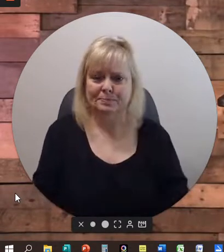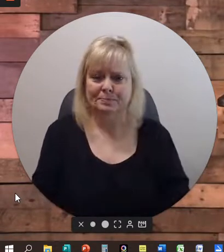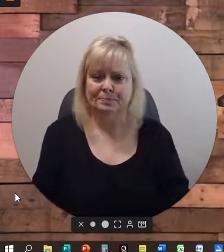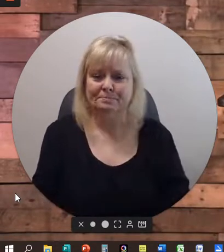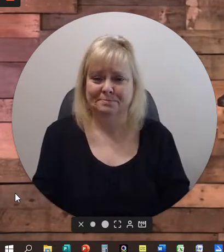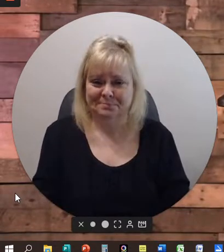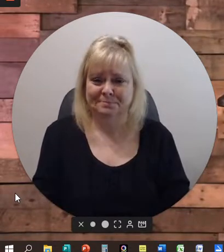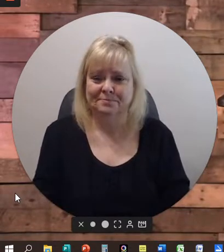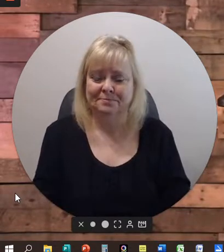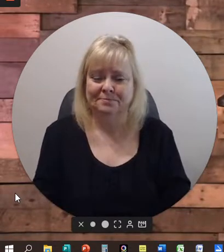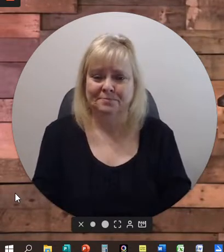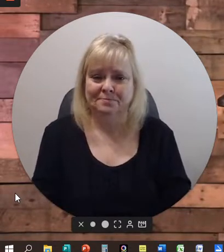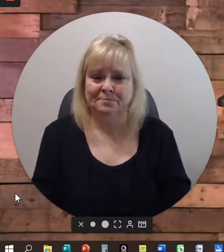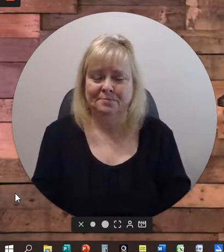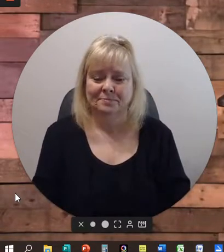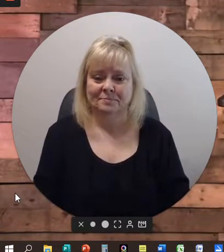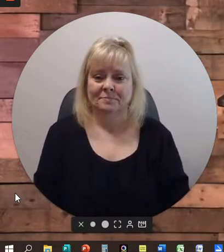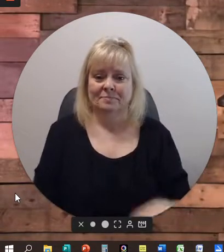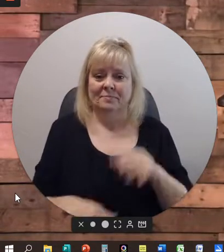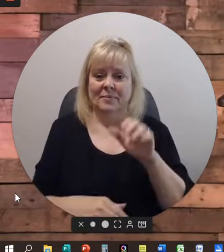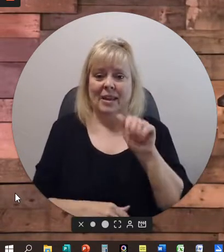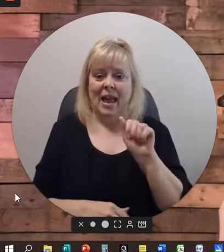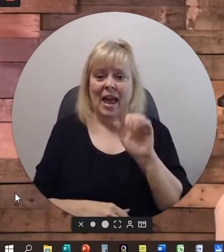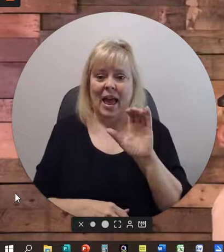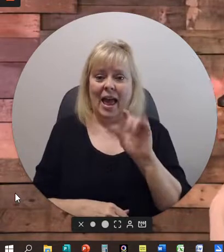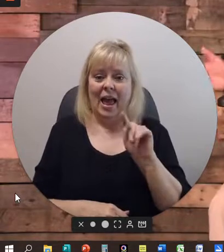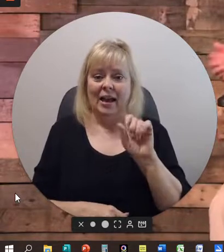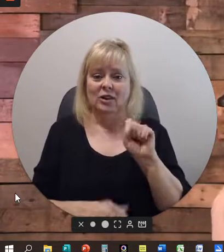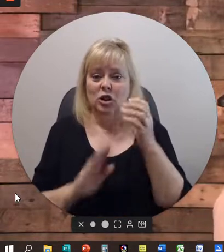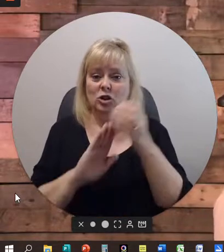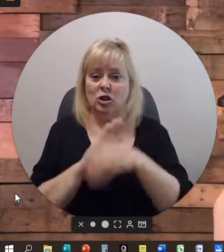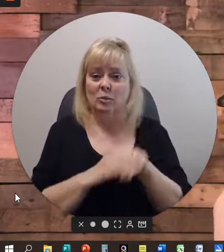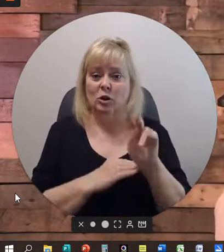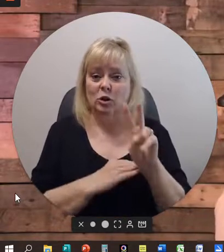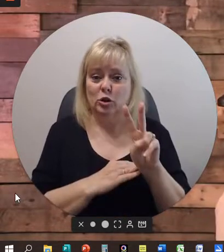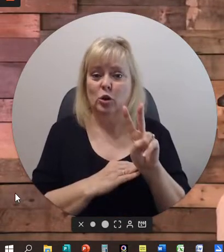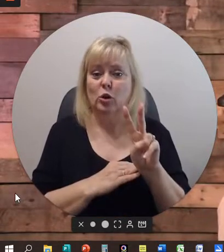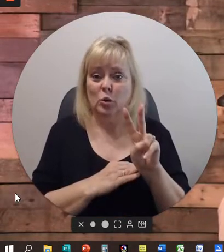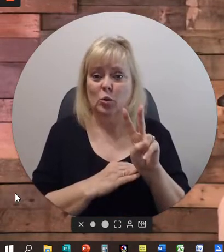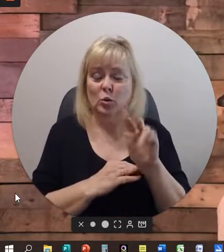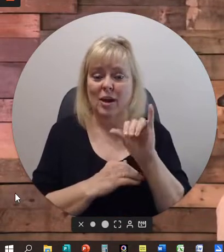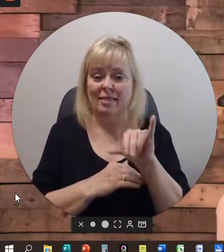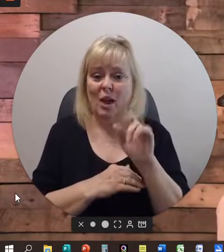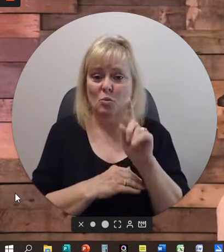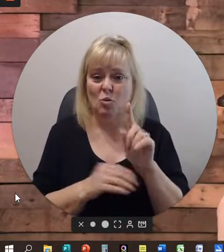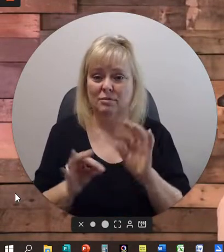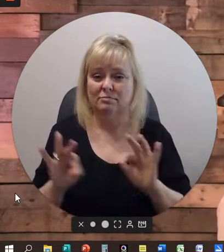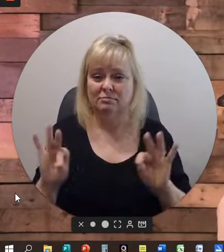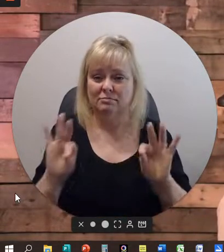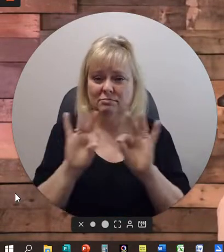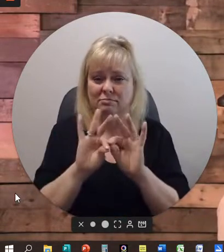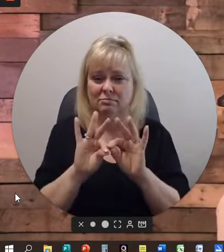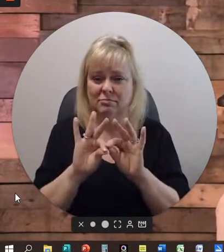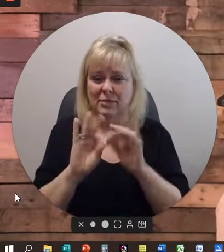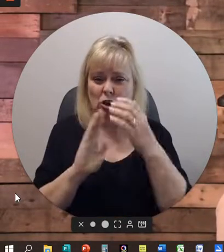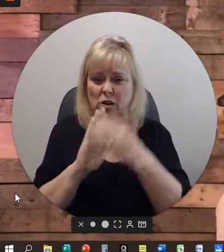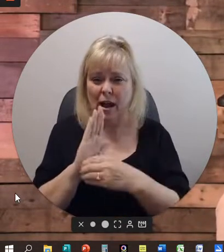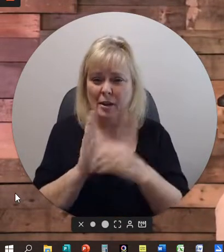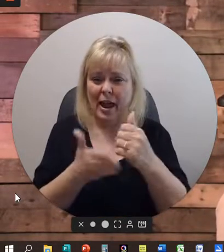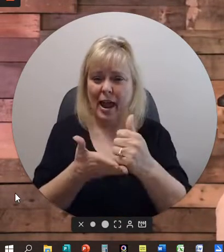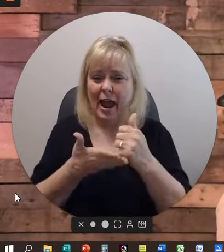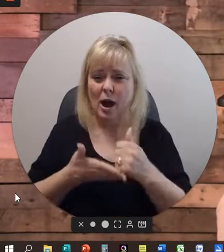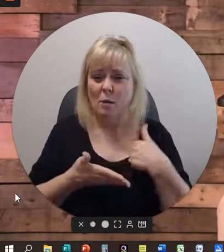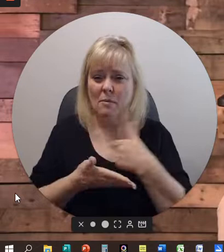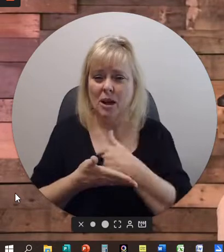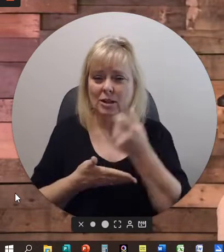The second chapter of Acts, it's one of the essential chapters for helping us to understand the earliest days of